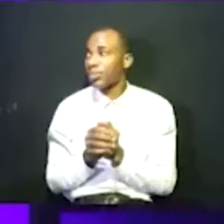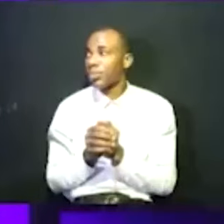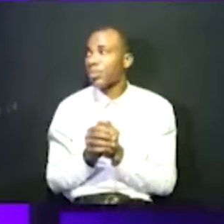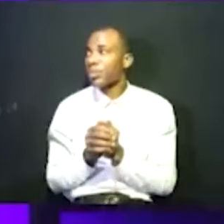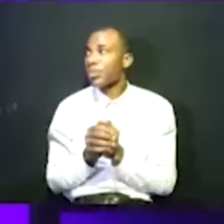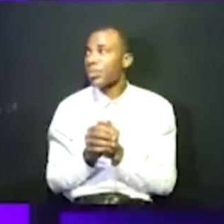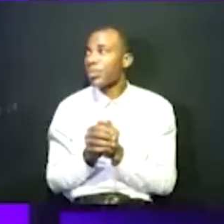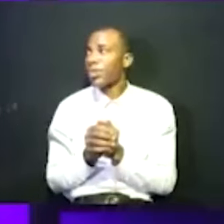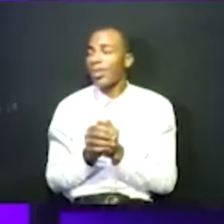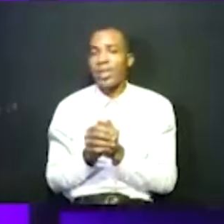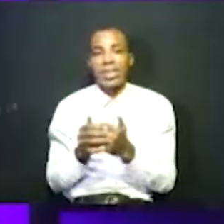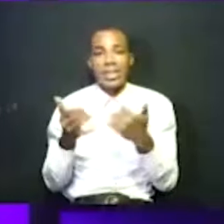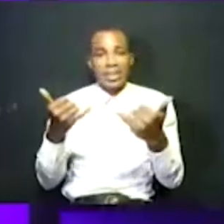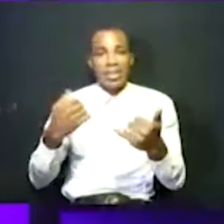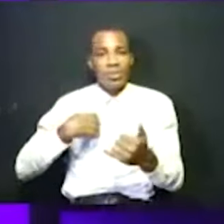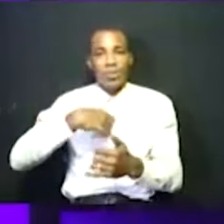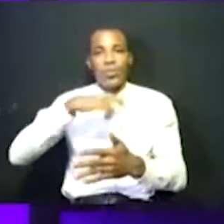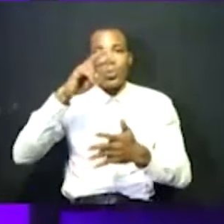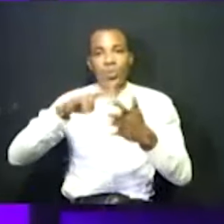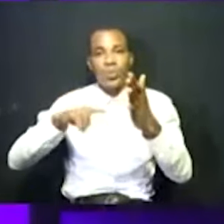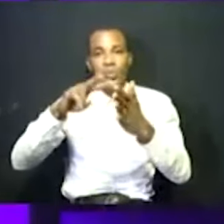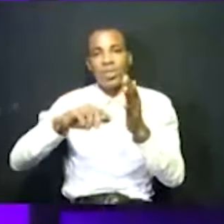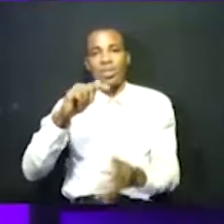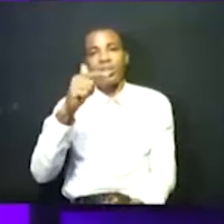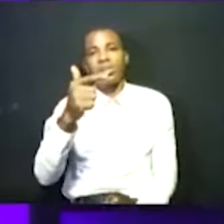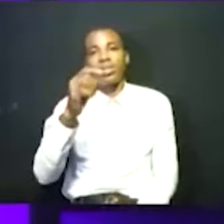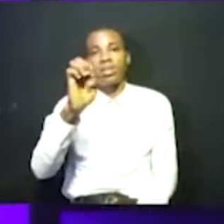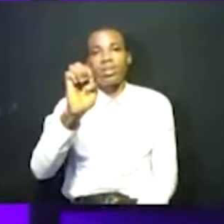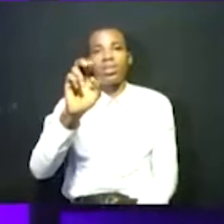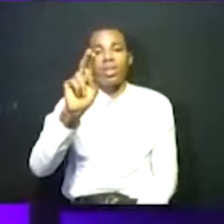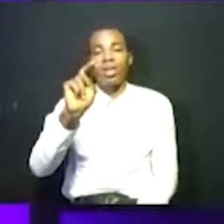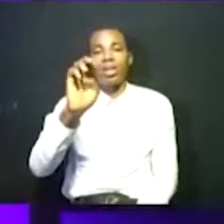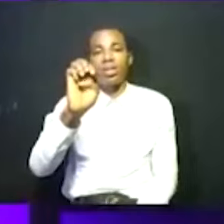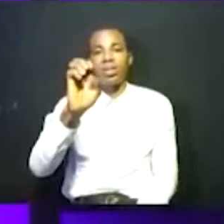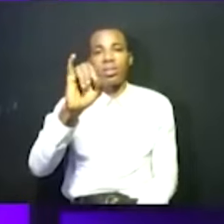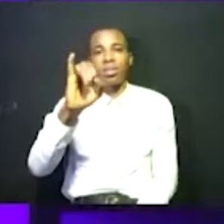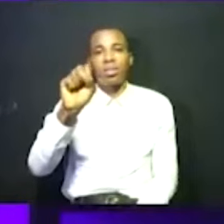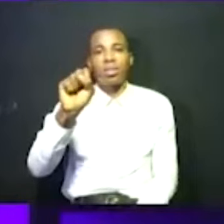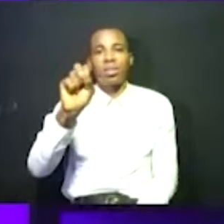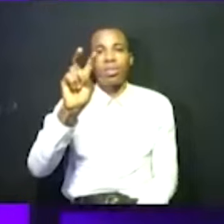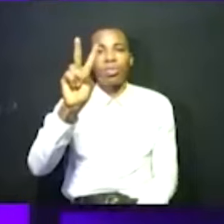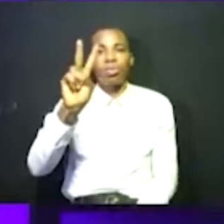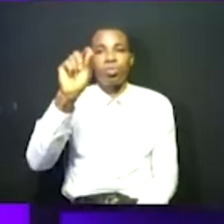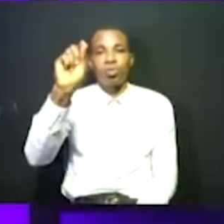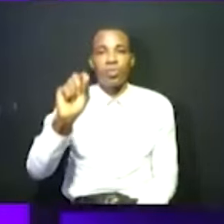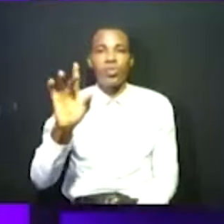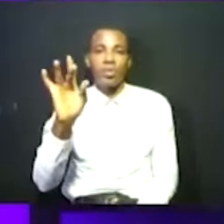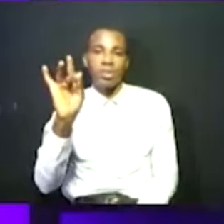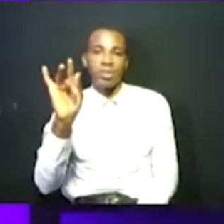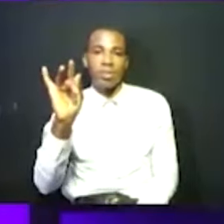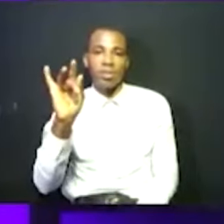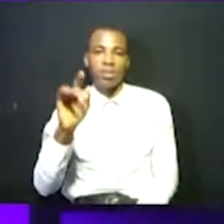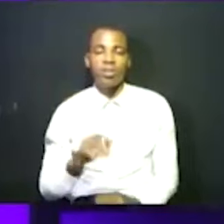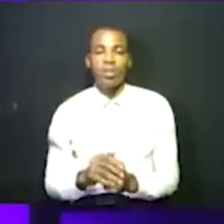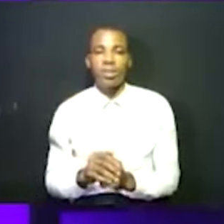we read Genesis 2 from verse 18? Genesis 2 from